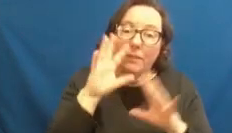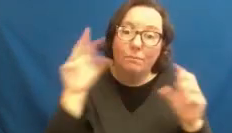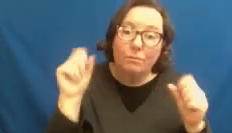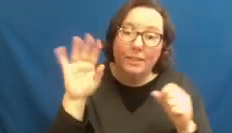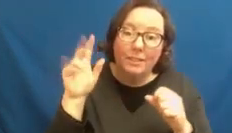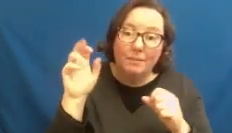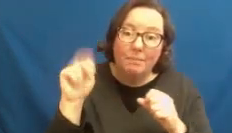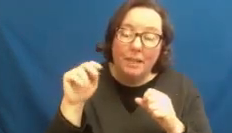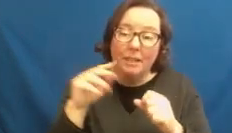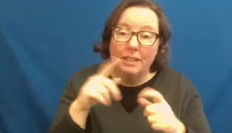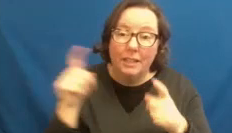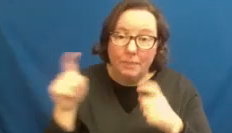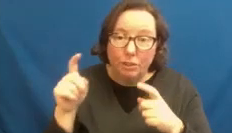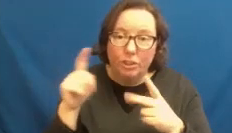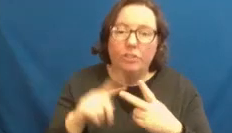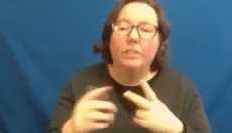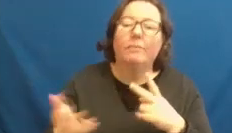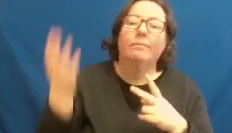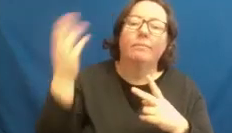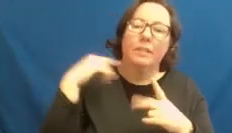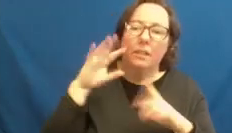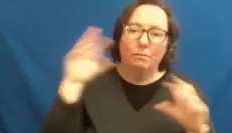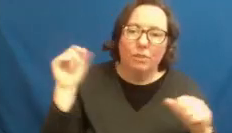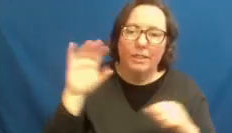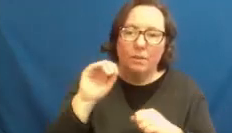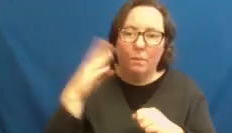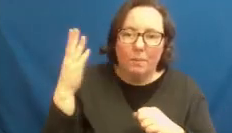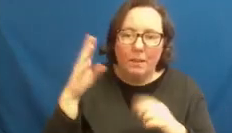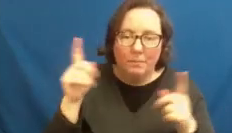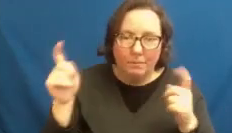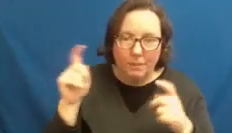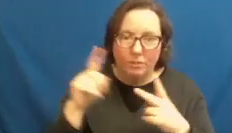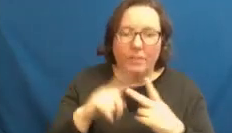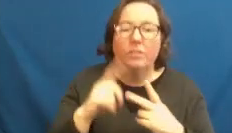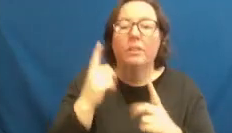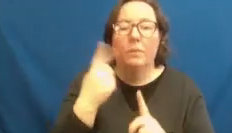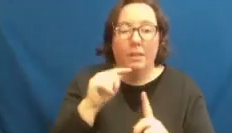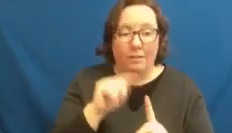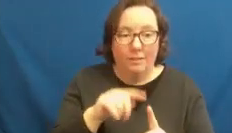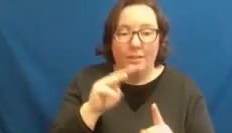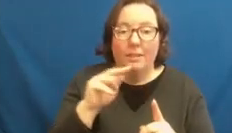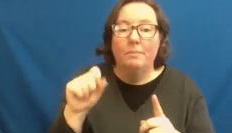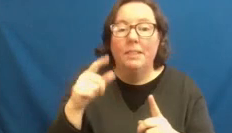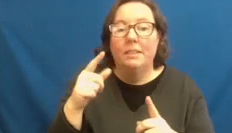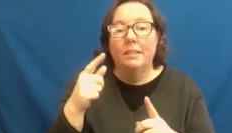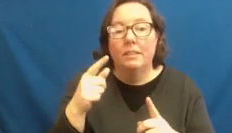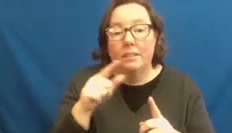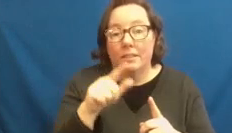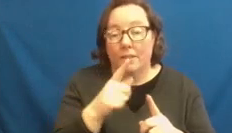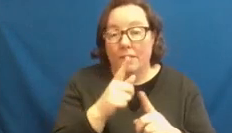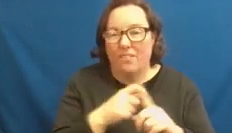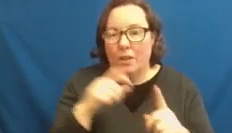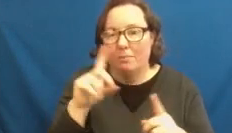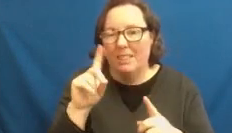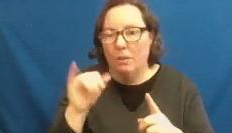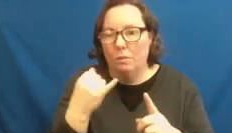Obama administration. We particularly met with Ms. Anarima Burgeva, who worked at the United States Department of Justice in the